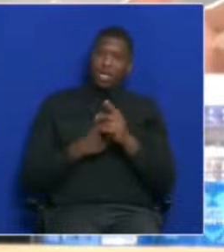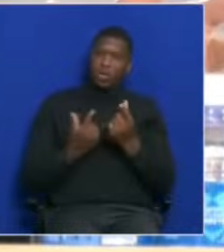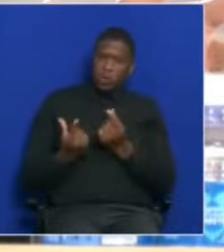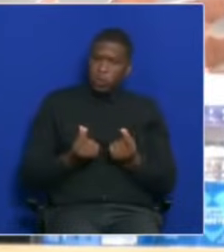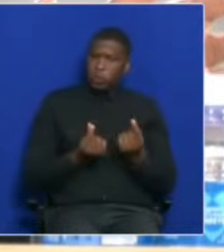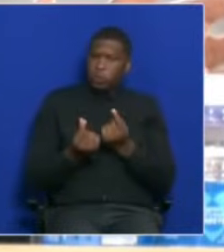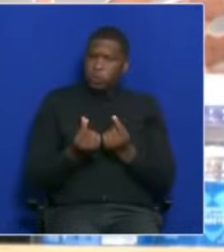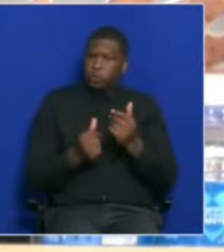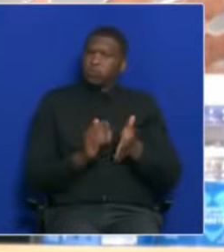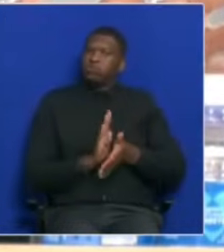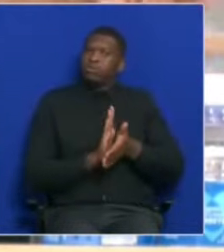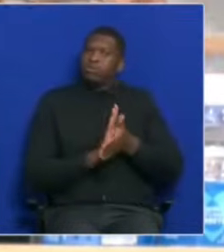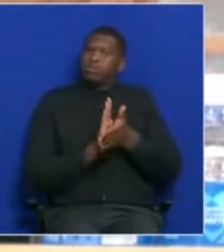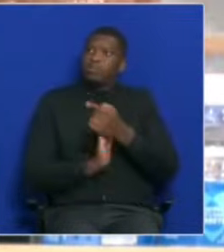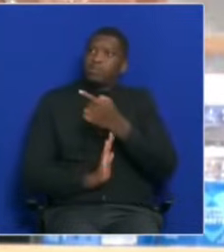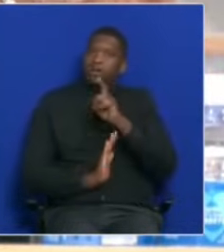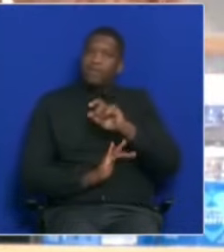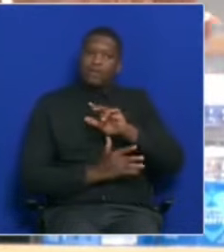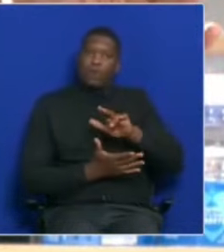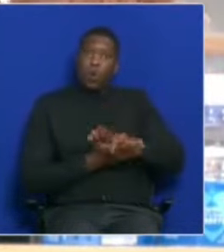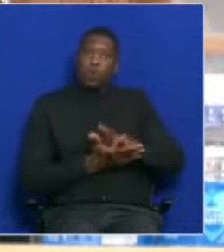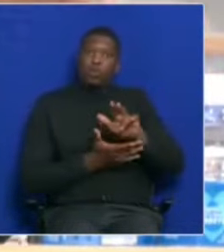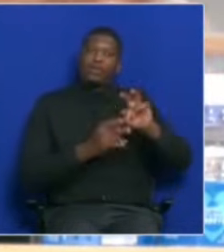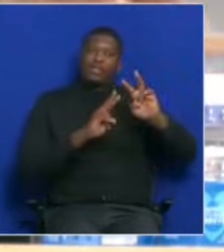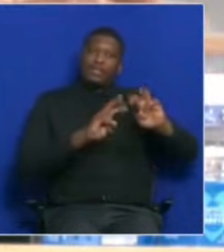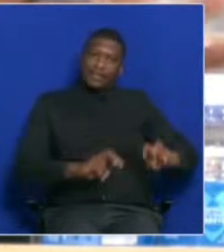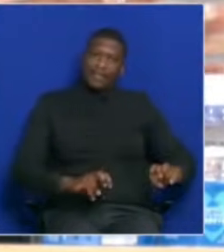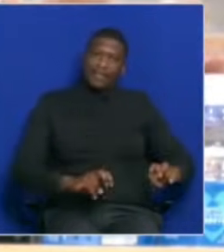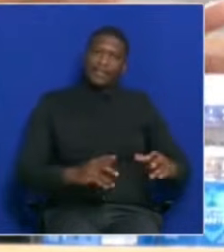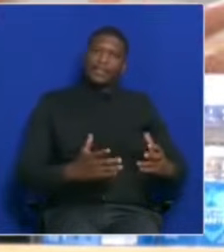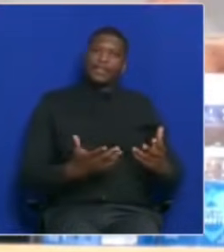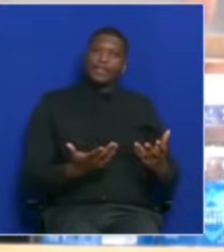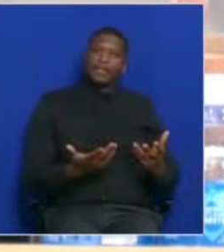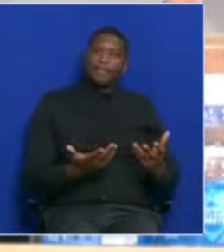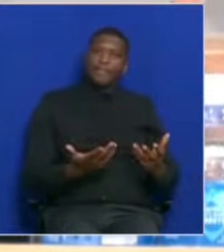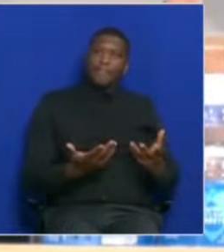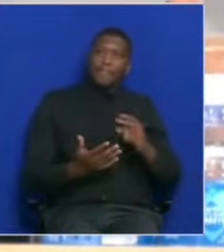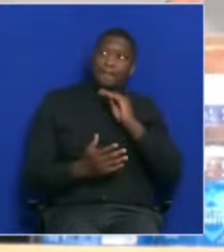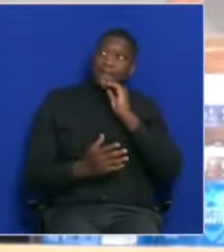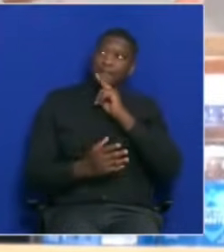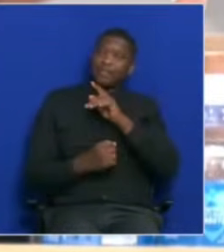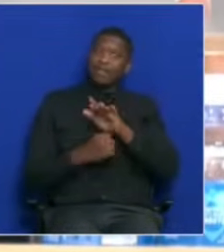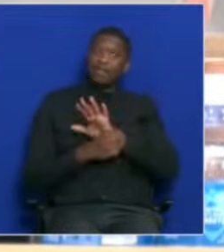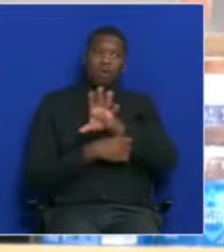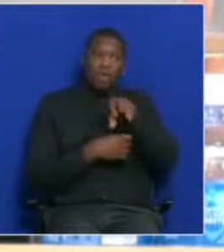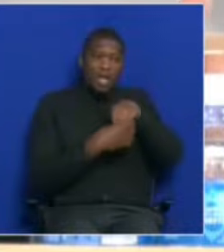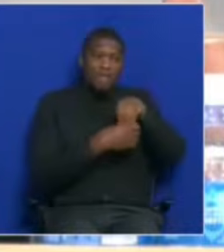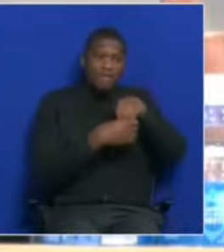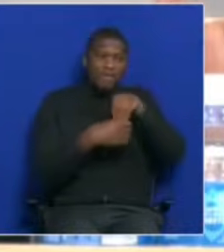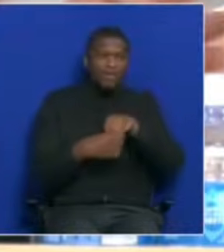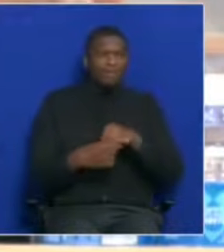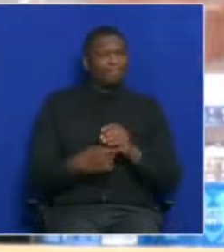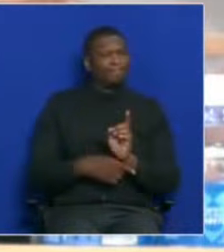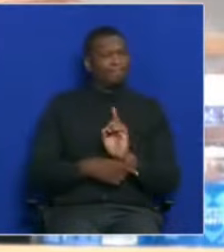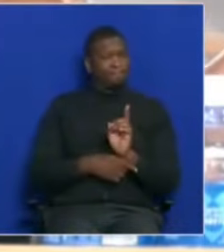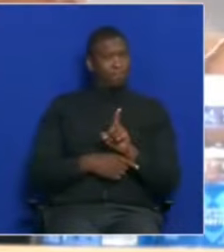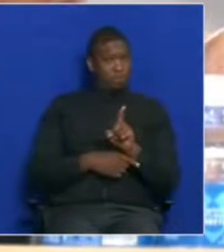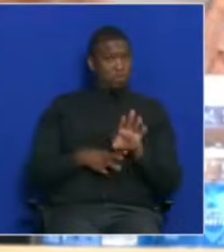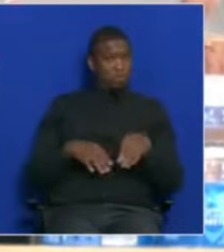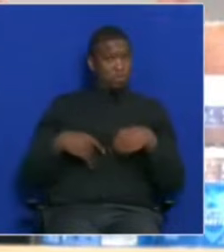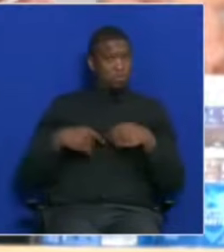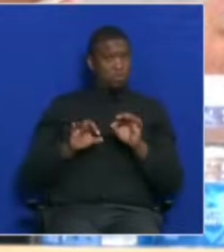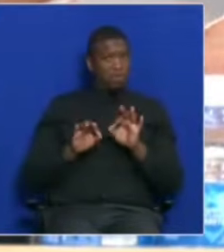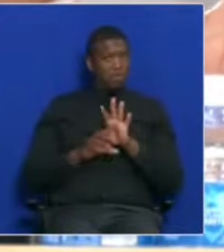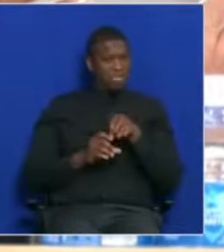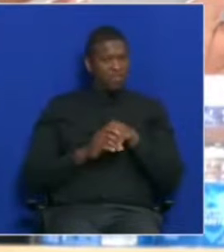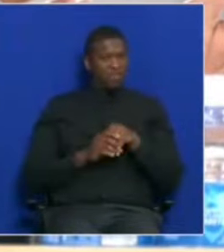must authorize an investigation. She should not have been involved in the process of directing,